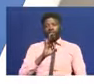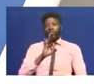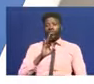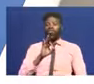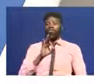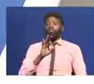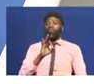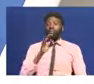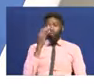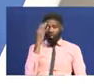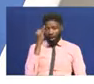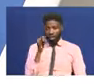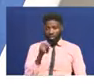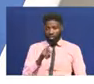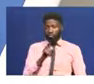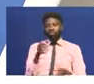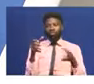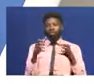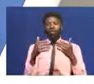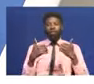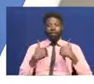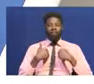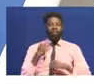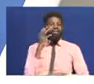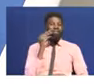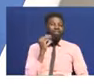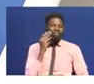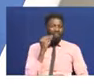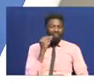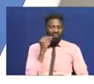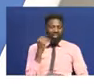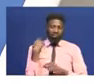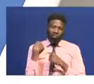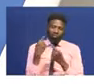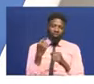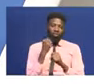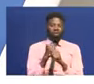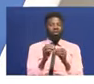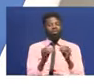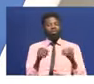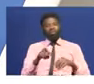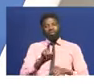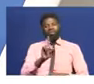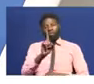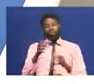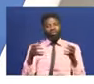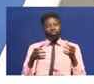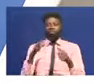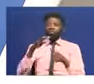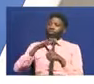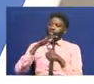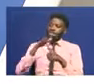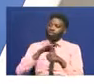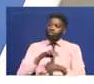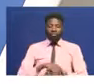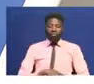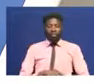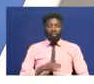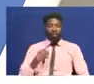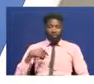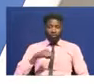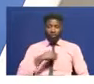ones with the requisite expertise, because they've been in this healthcare financing space for the longest time. Mm-hmm. So they have to get priority, and you know, we cannot take